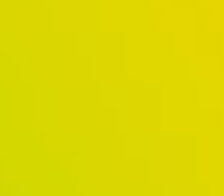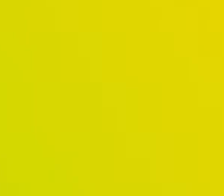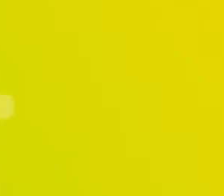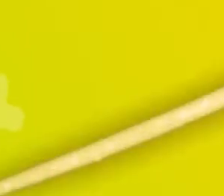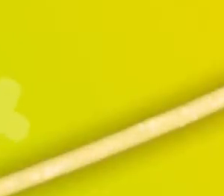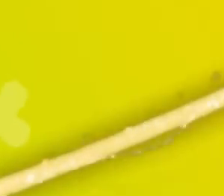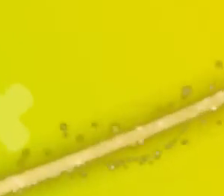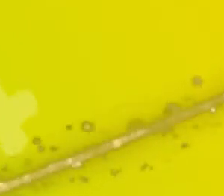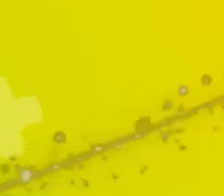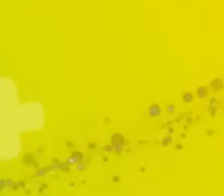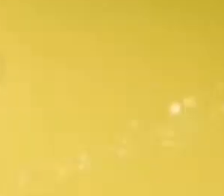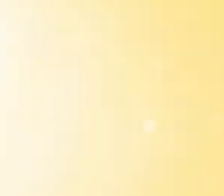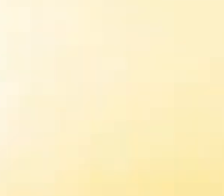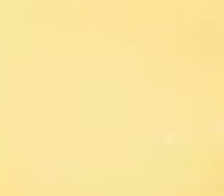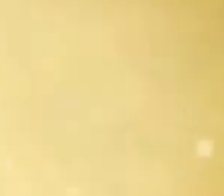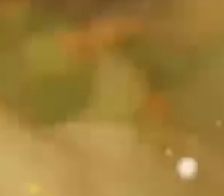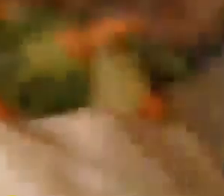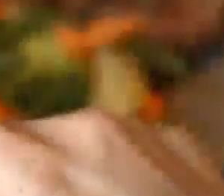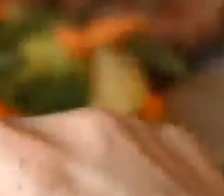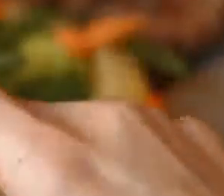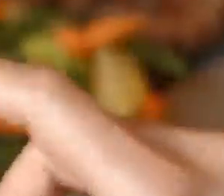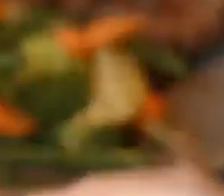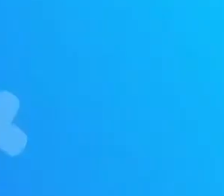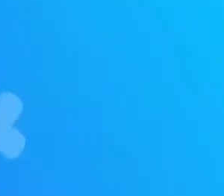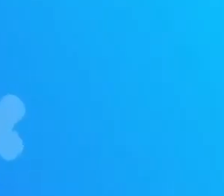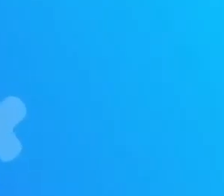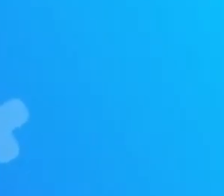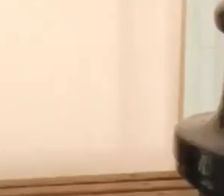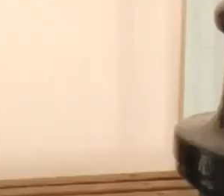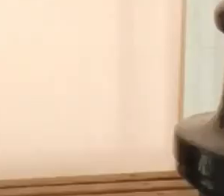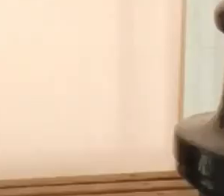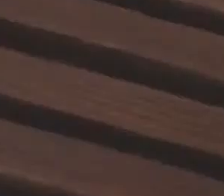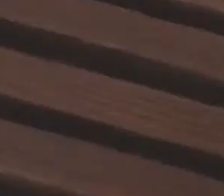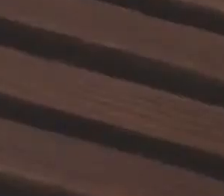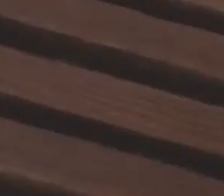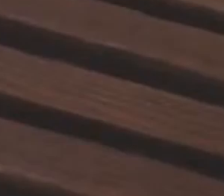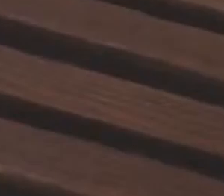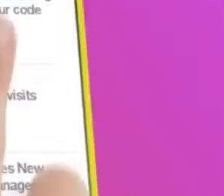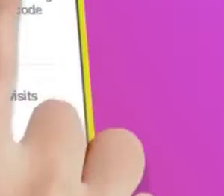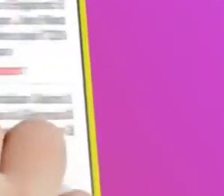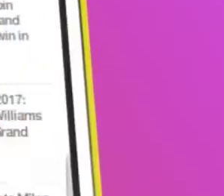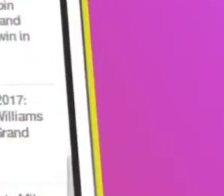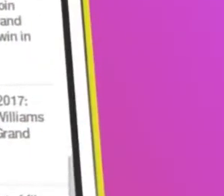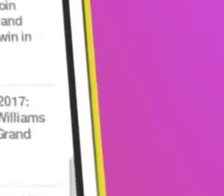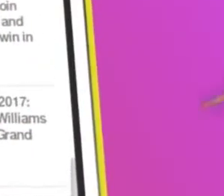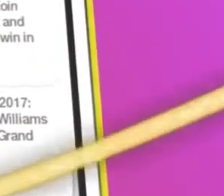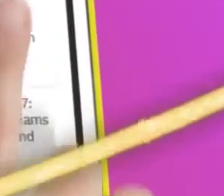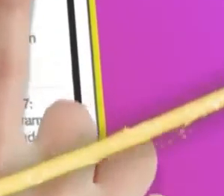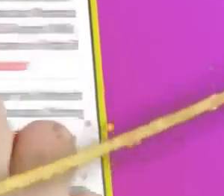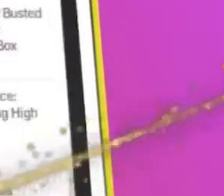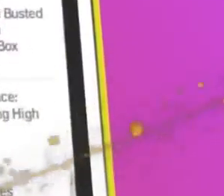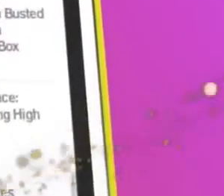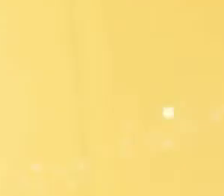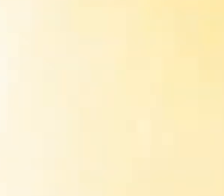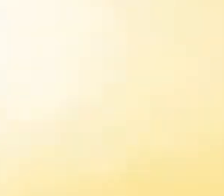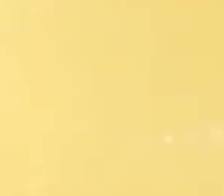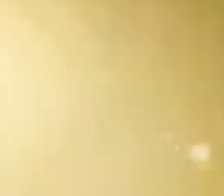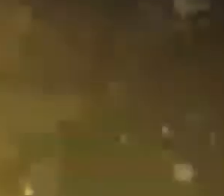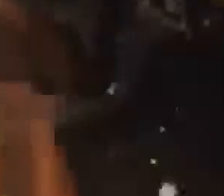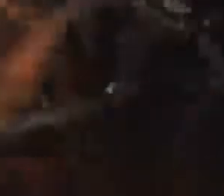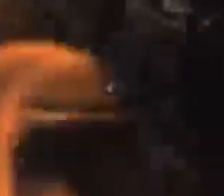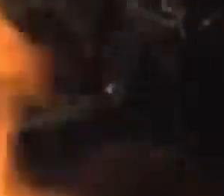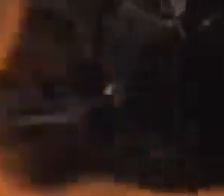It's the ZIZ mobile app, the newest way to get the latest on what's happening locally, regionally, and internationally.